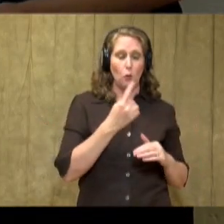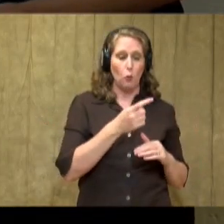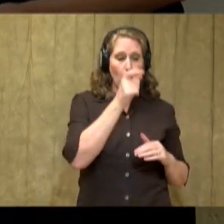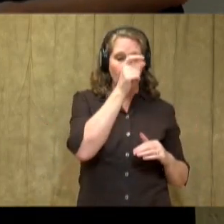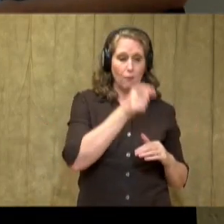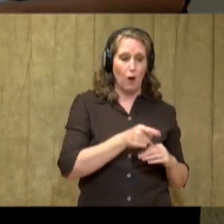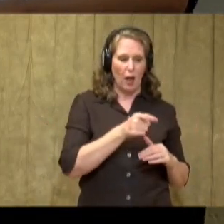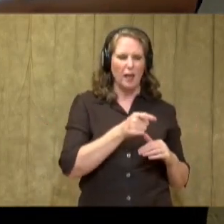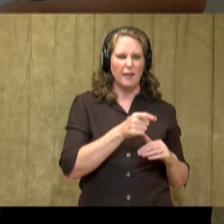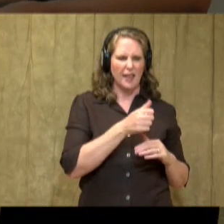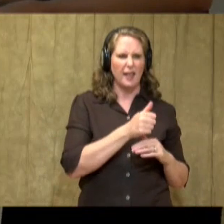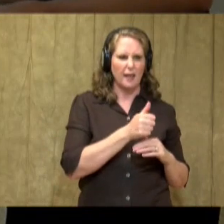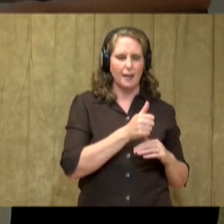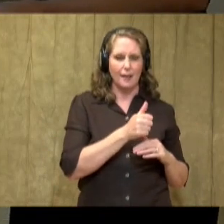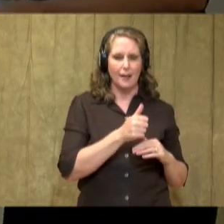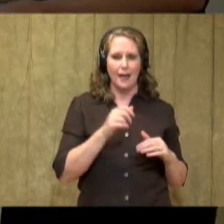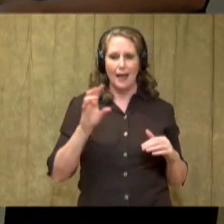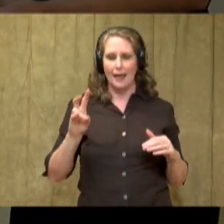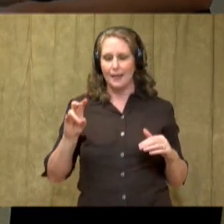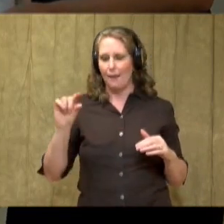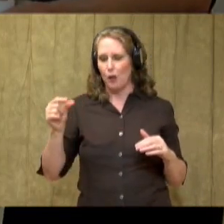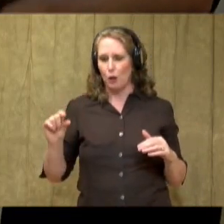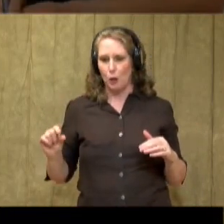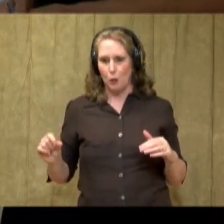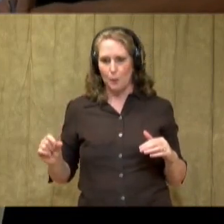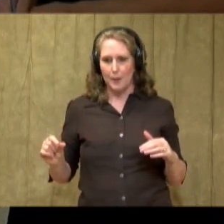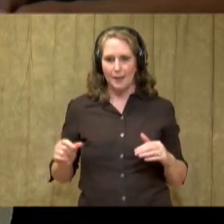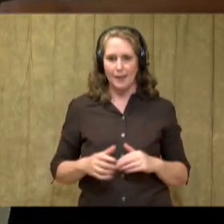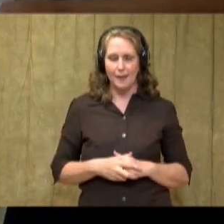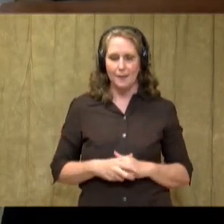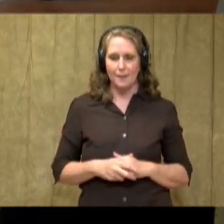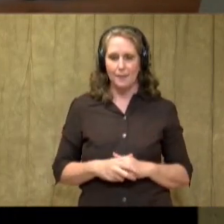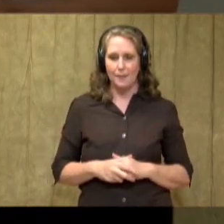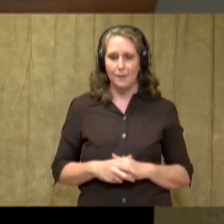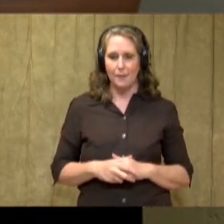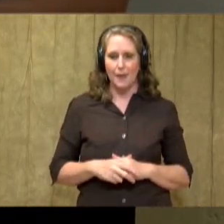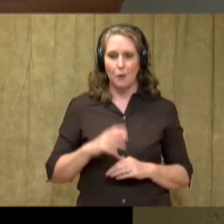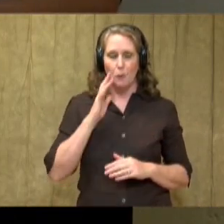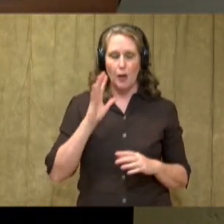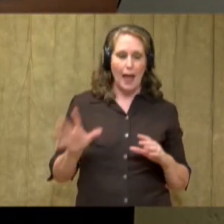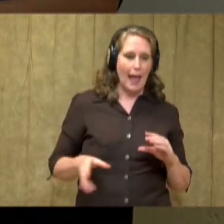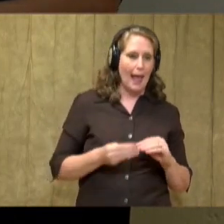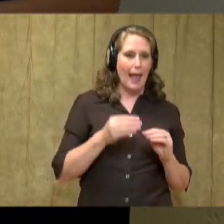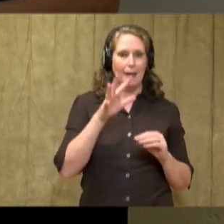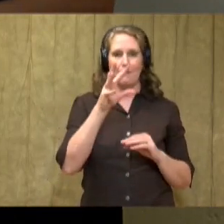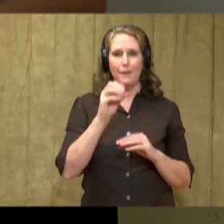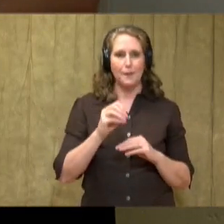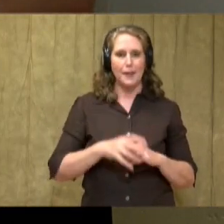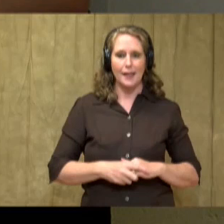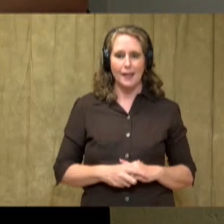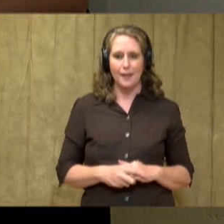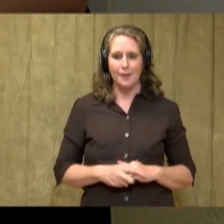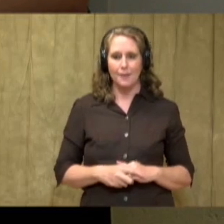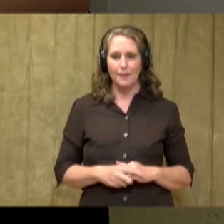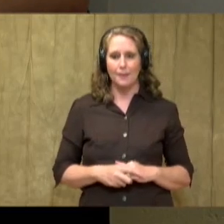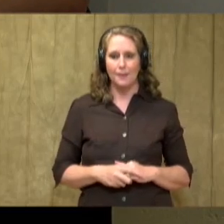rod and 7 cubes. We're adding 50